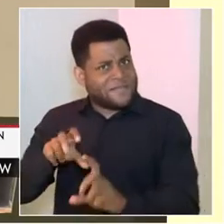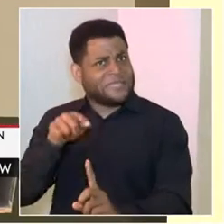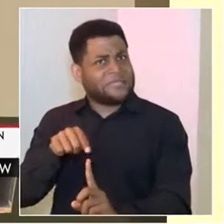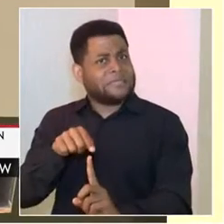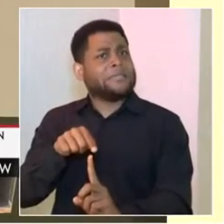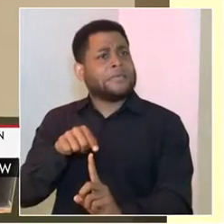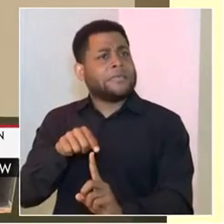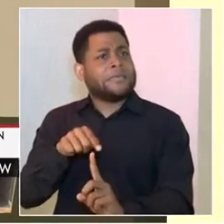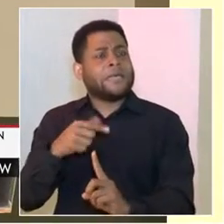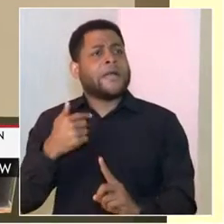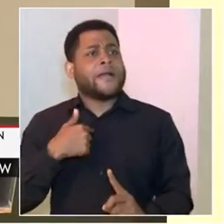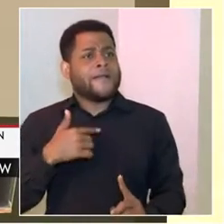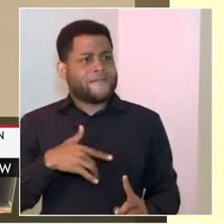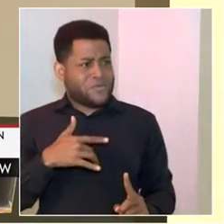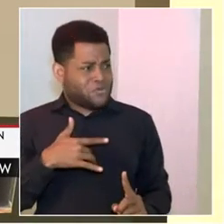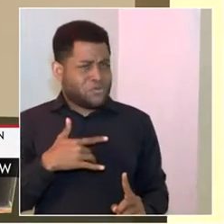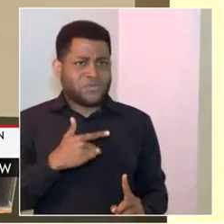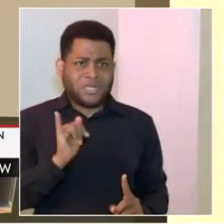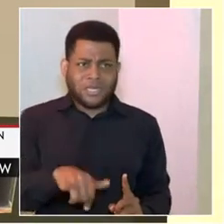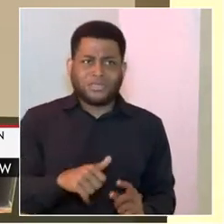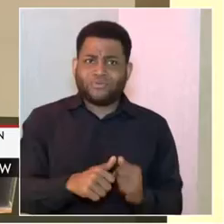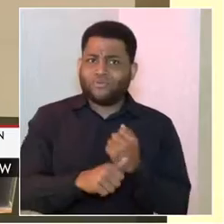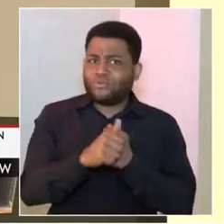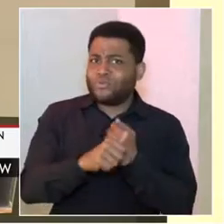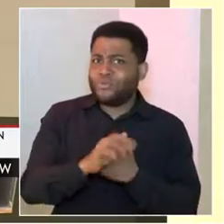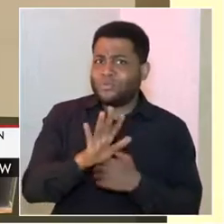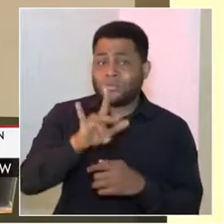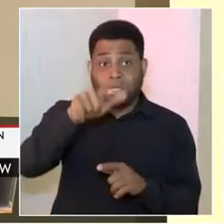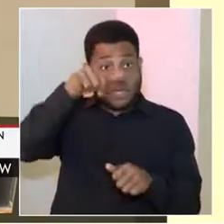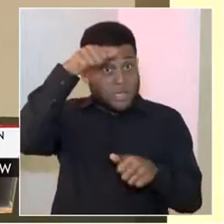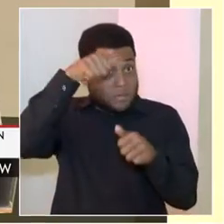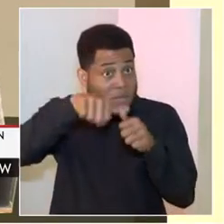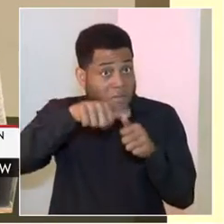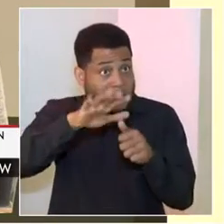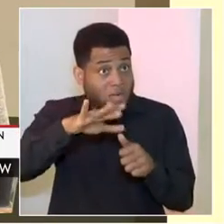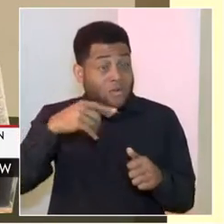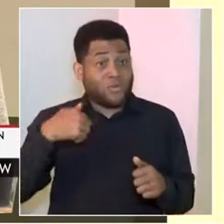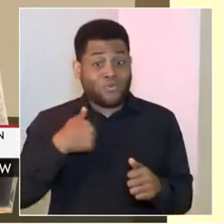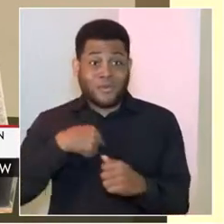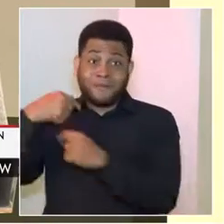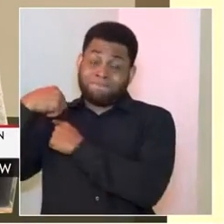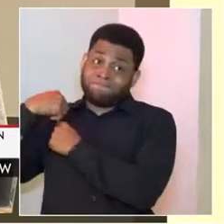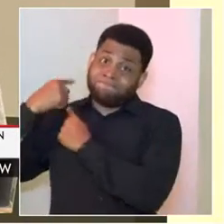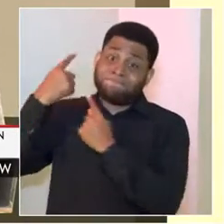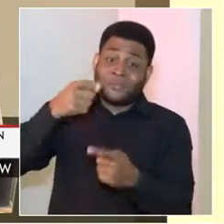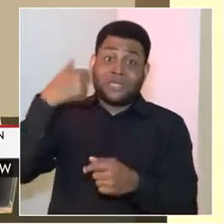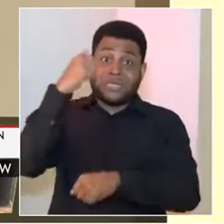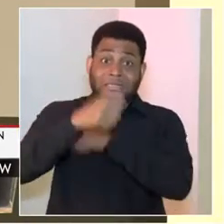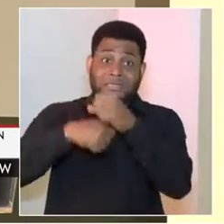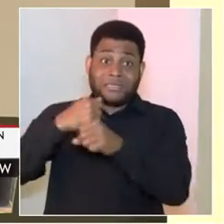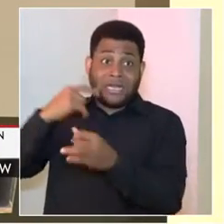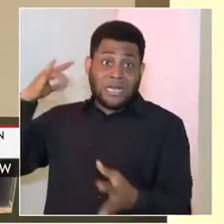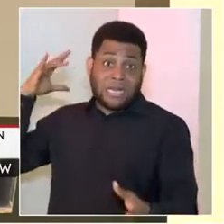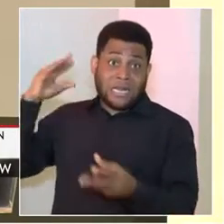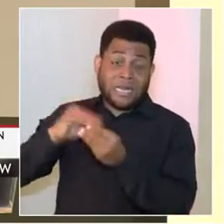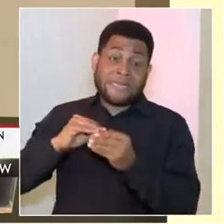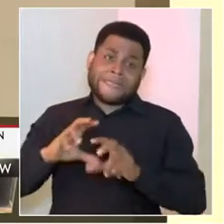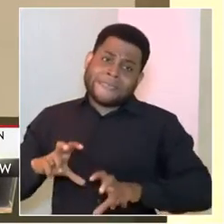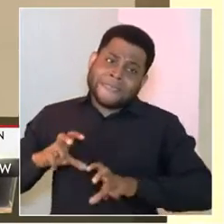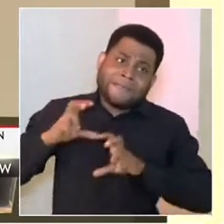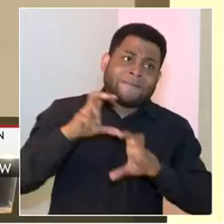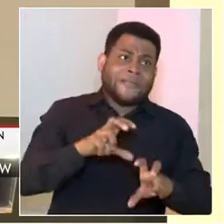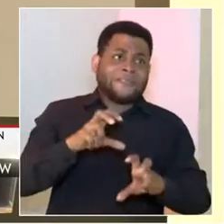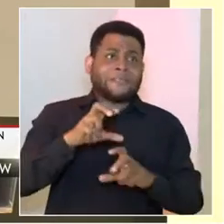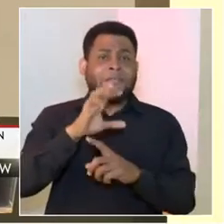invested $900 million in the last 10 years at Congress Heights, to build a practice facility,